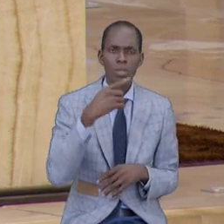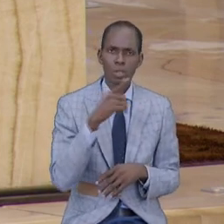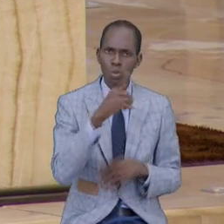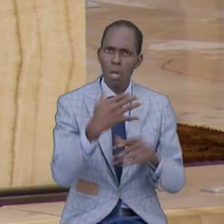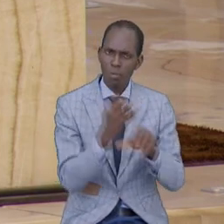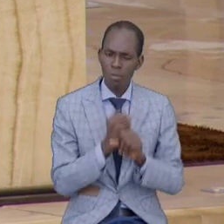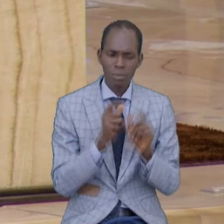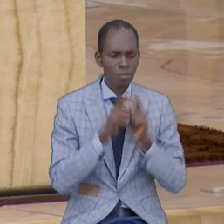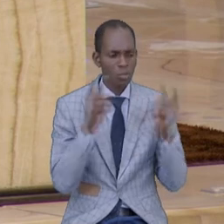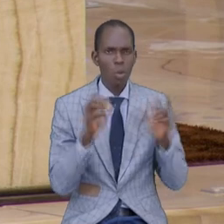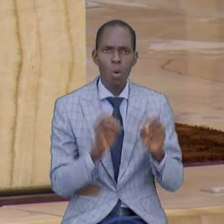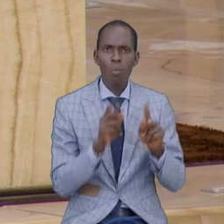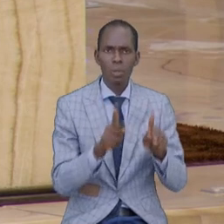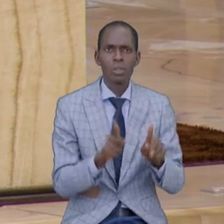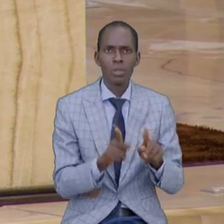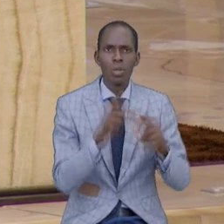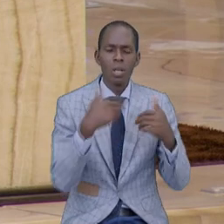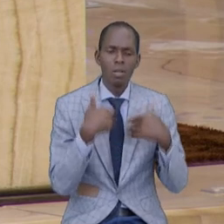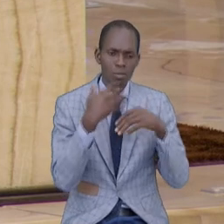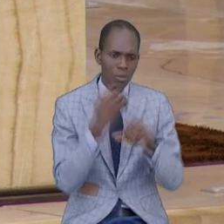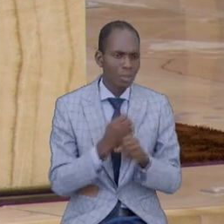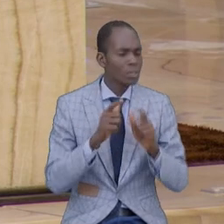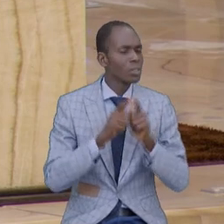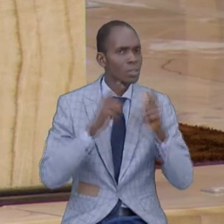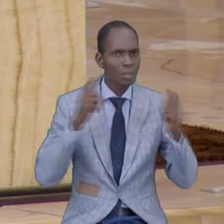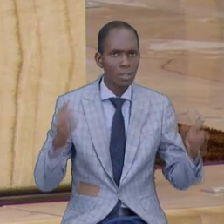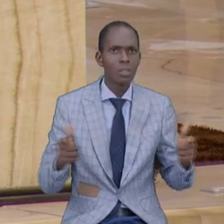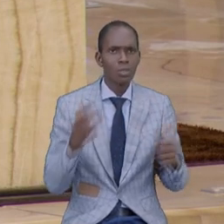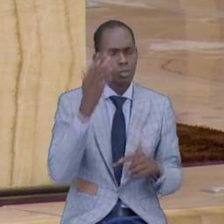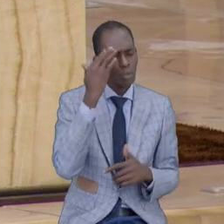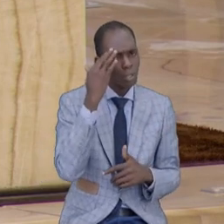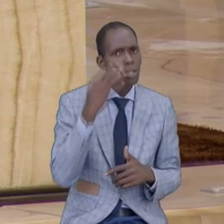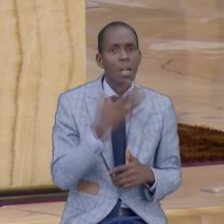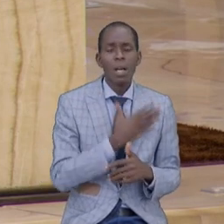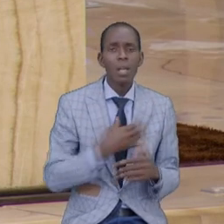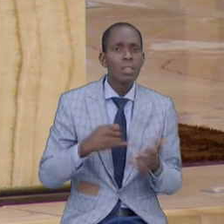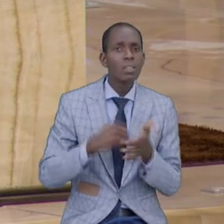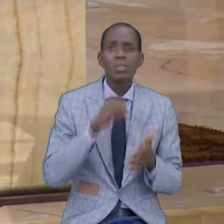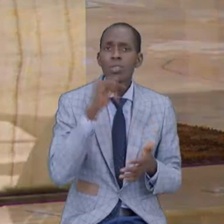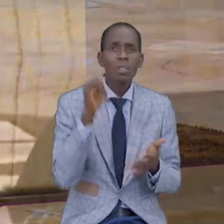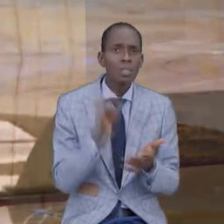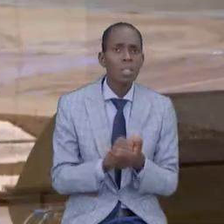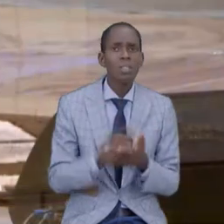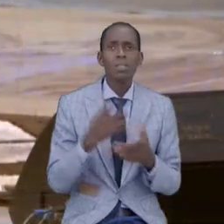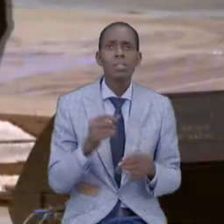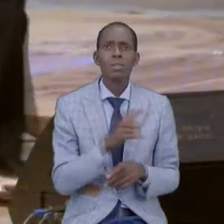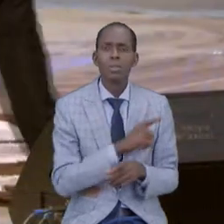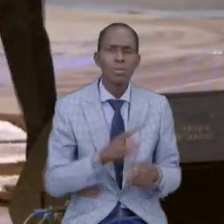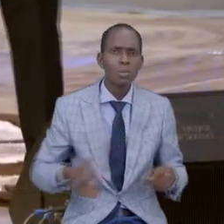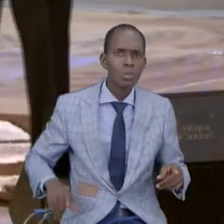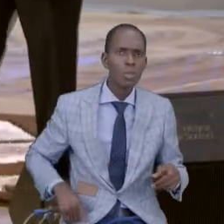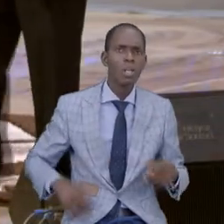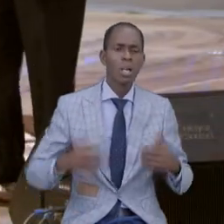opportunity and great privilege. It's not that the Lord has even withdrawn